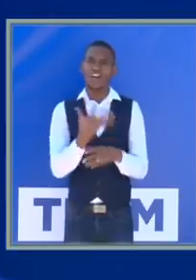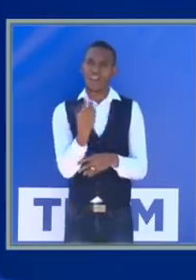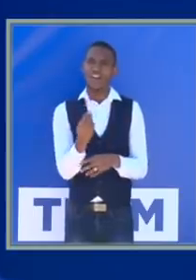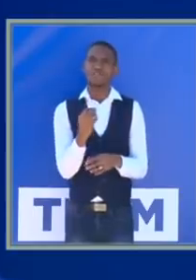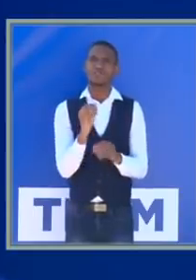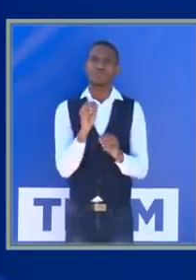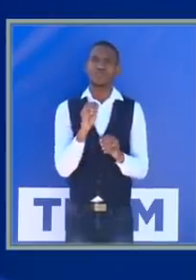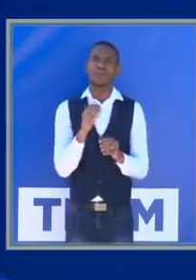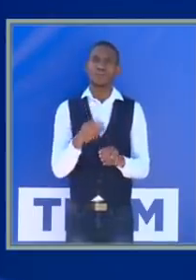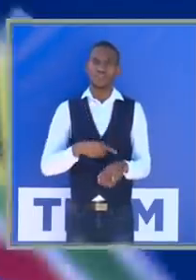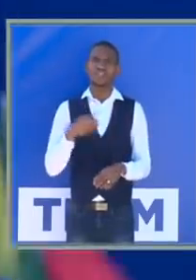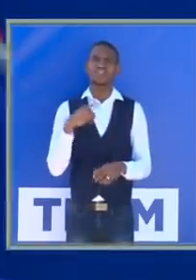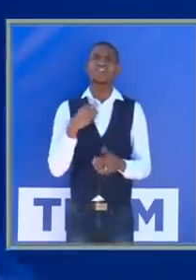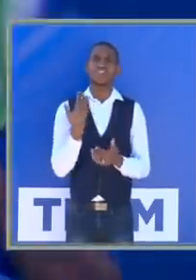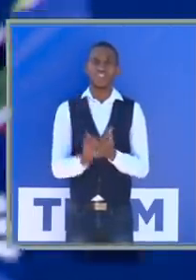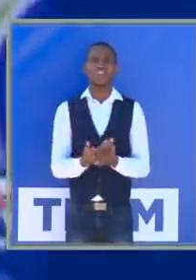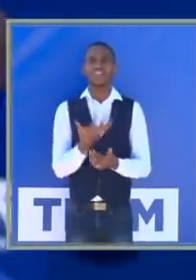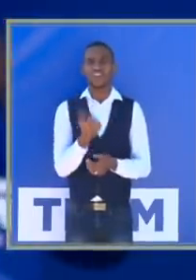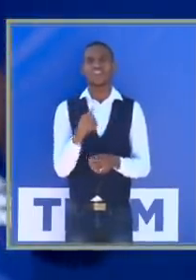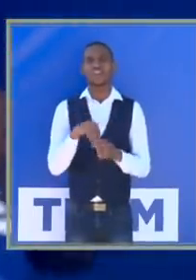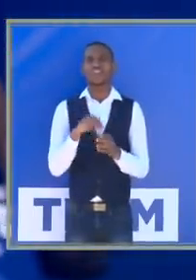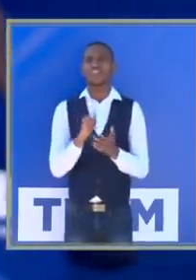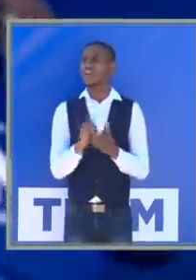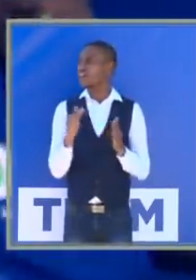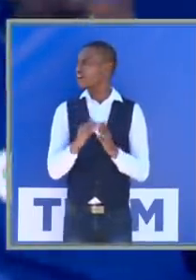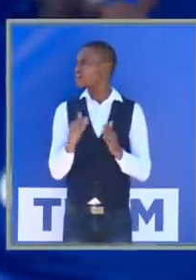job, dignity can return to that house.